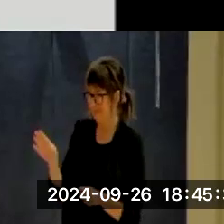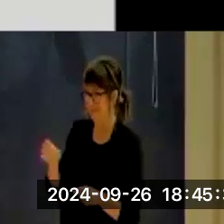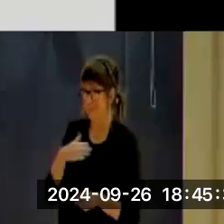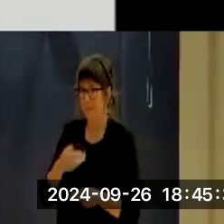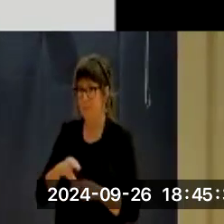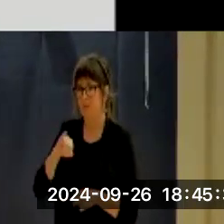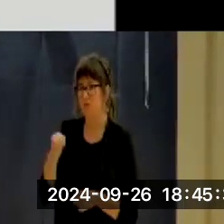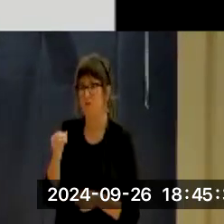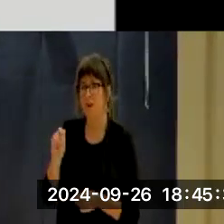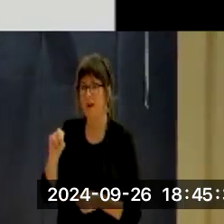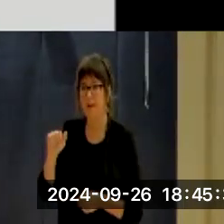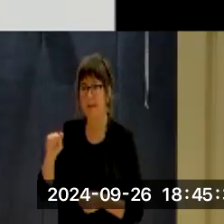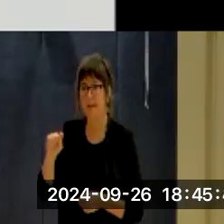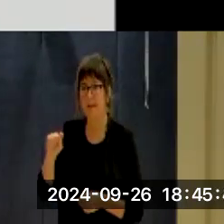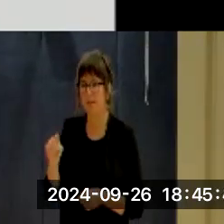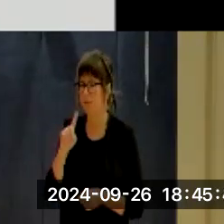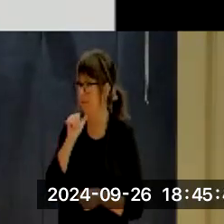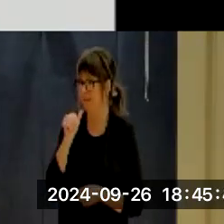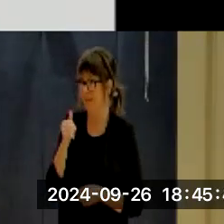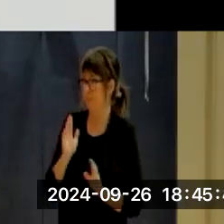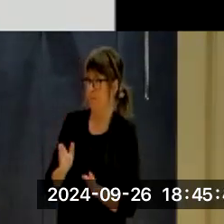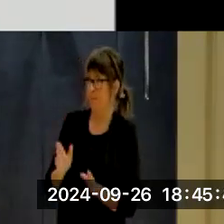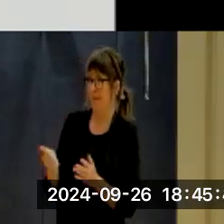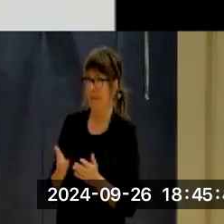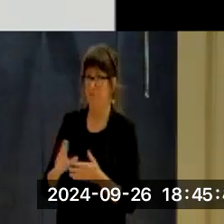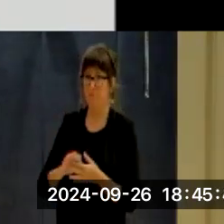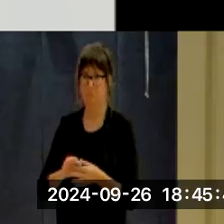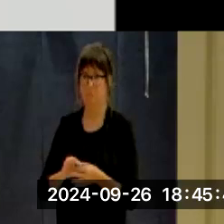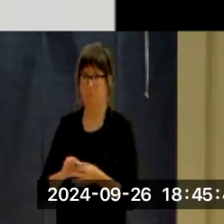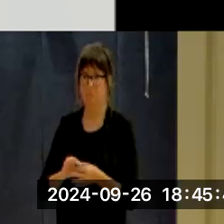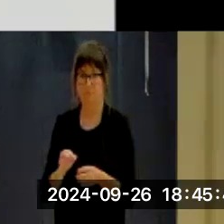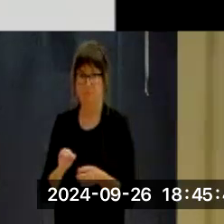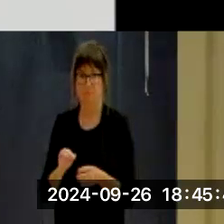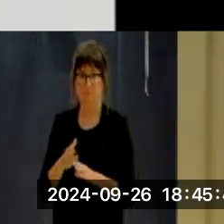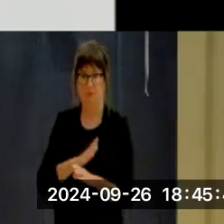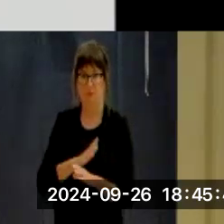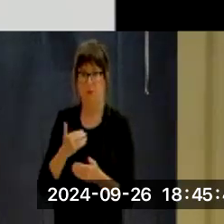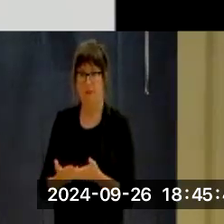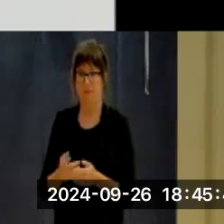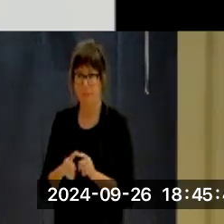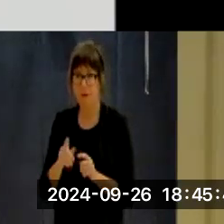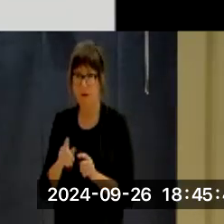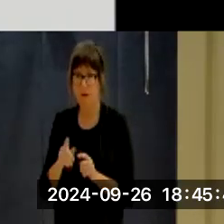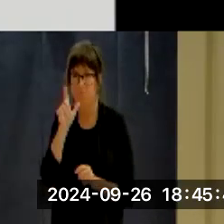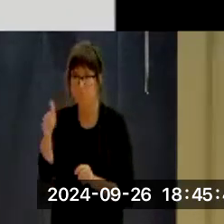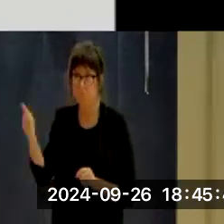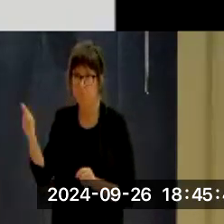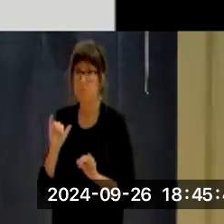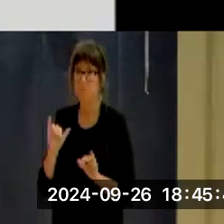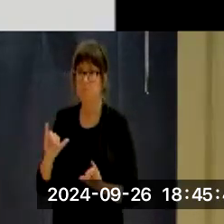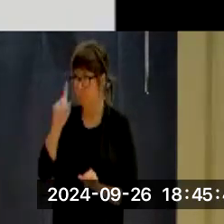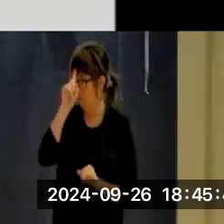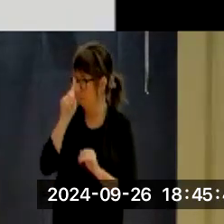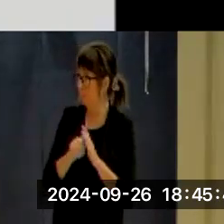name is Jonathan. I really didn't have anything prepared when I came here today, but after hearing what all the speakers had to say, I think a couple things